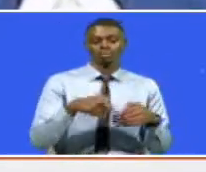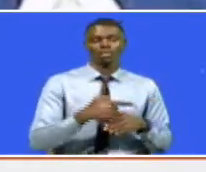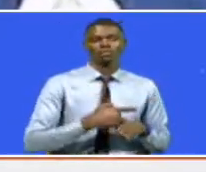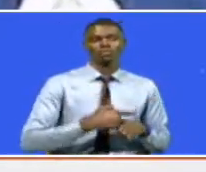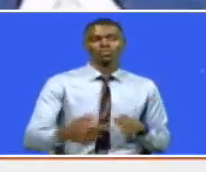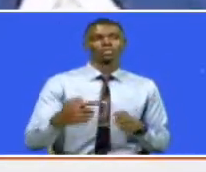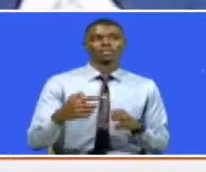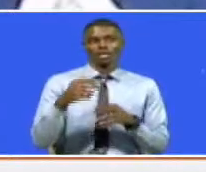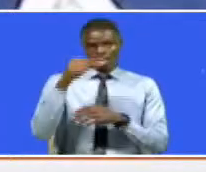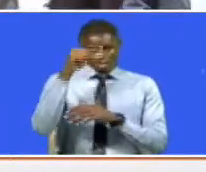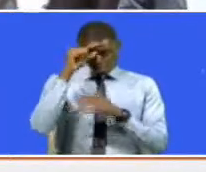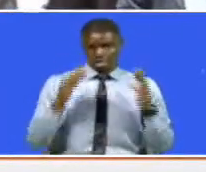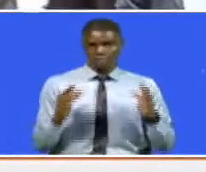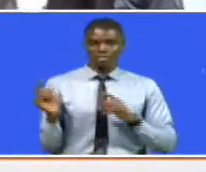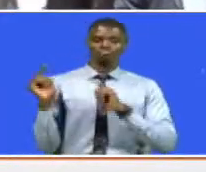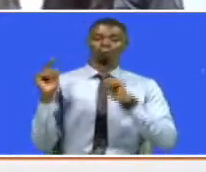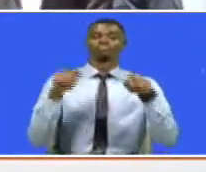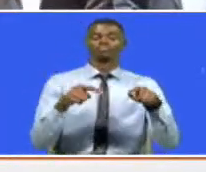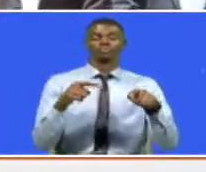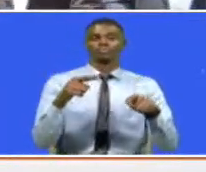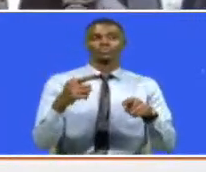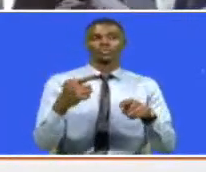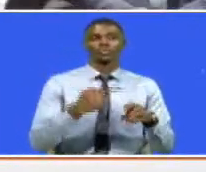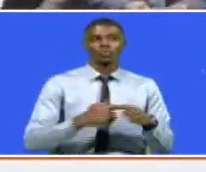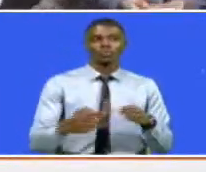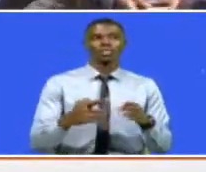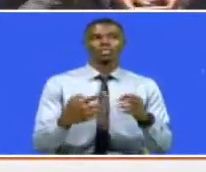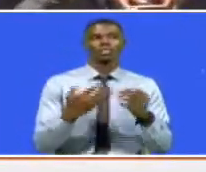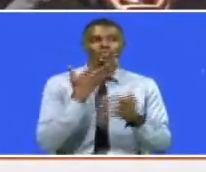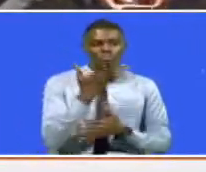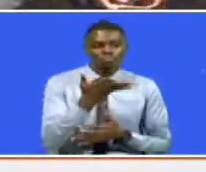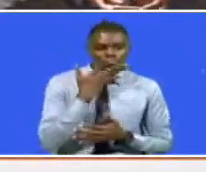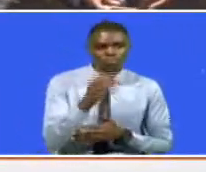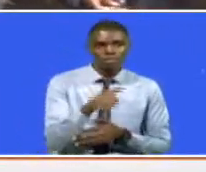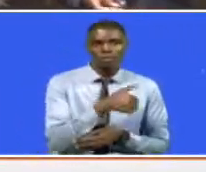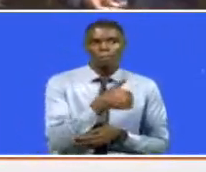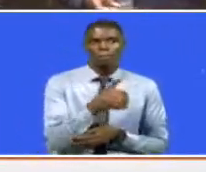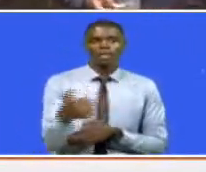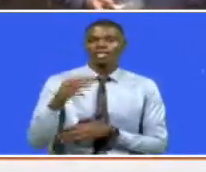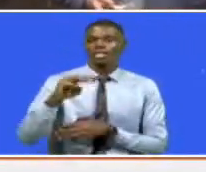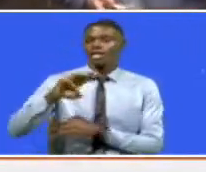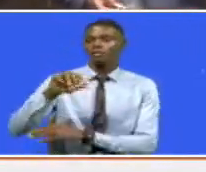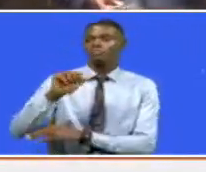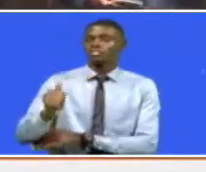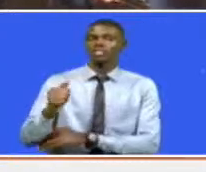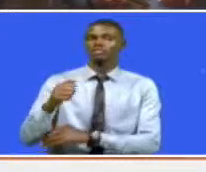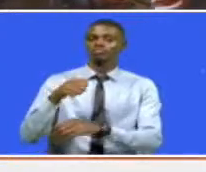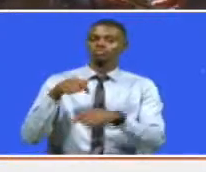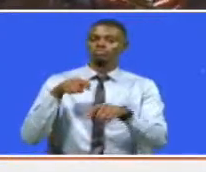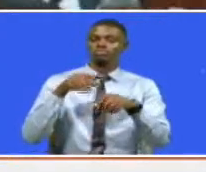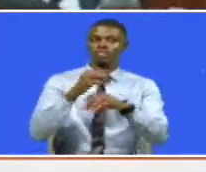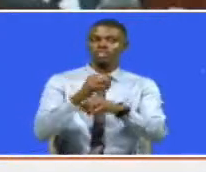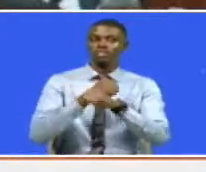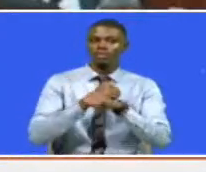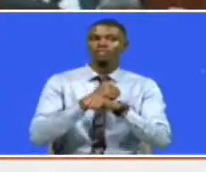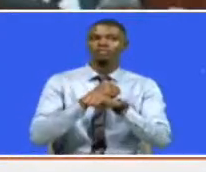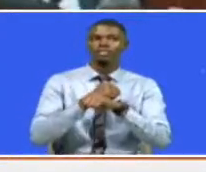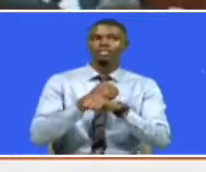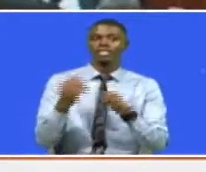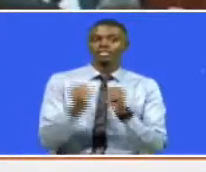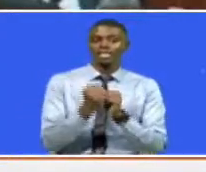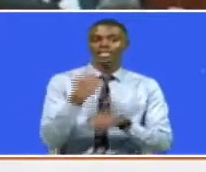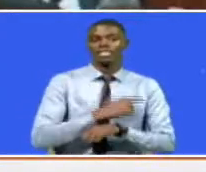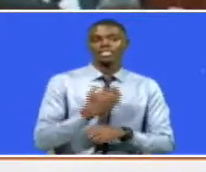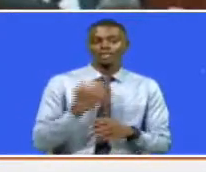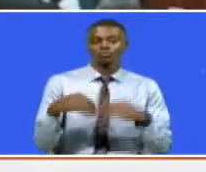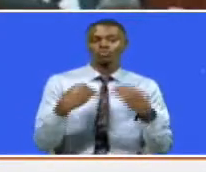Kawira expected to appear before the committee to answer to the claims, with another day set for MCAs to argue their case. The committee has 10 days to